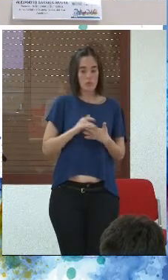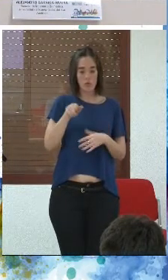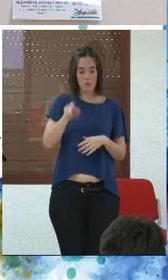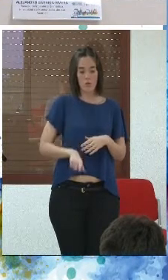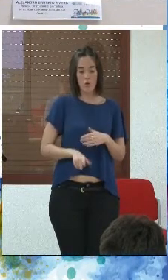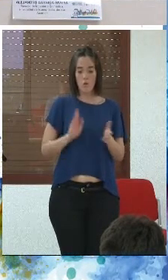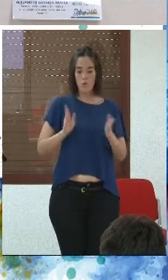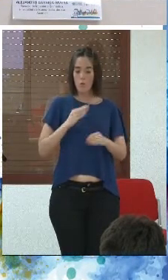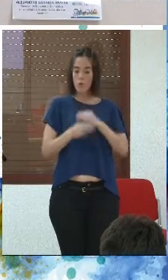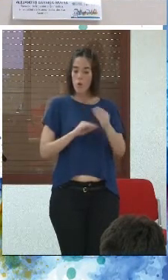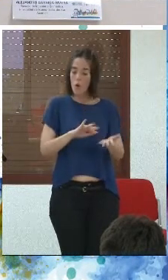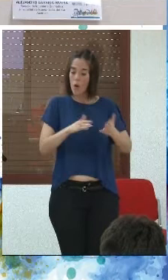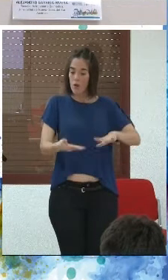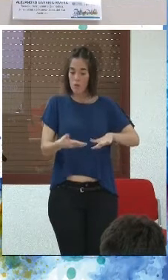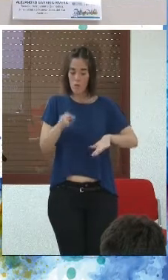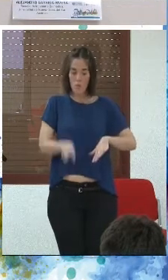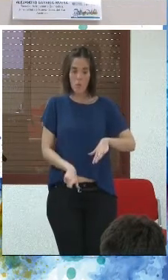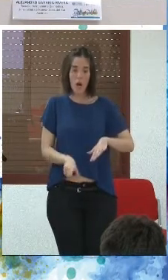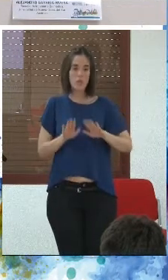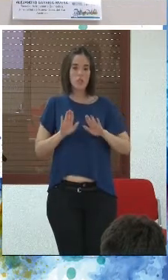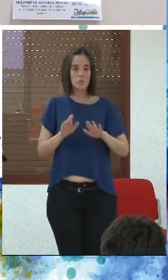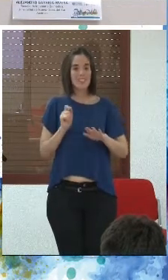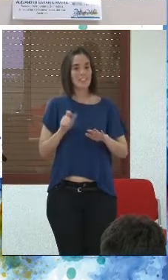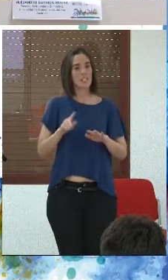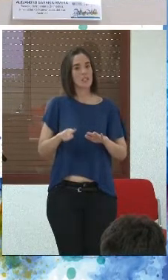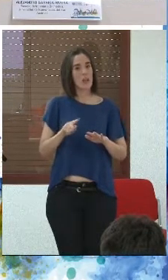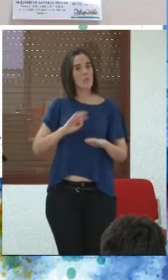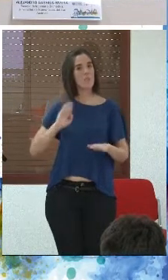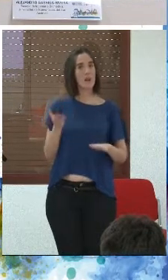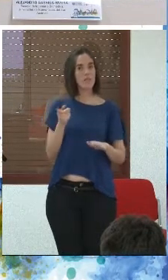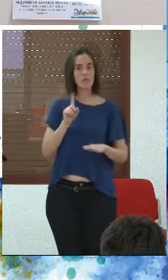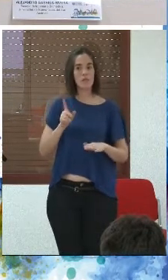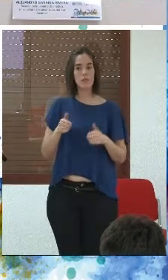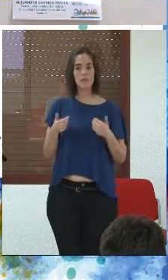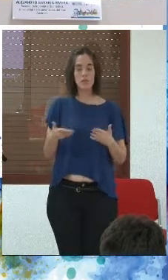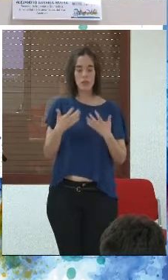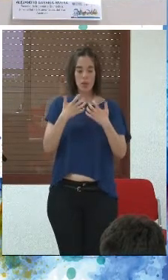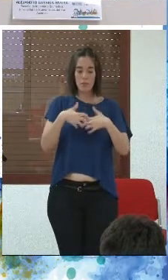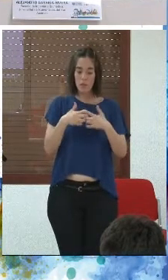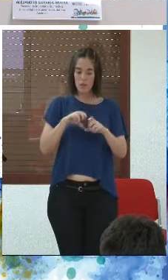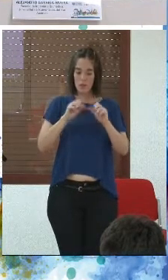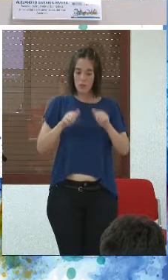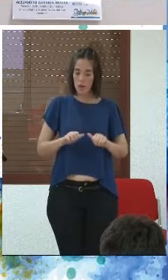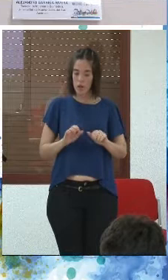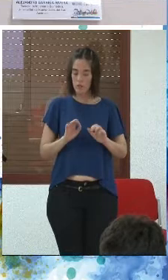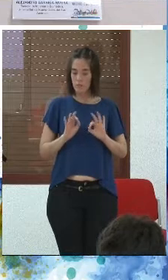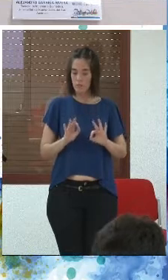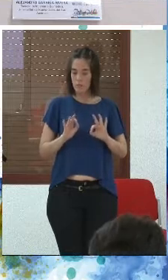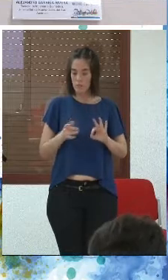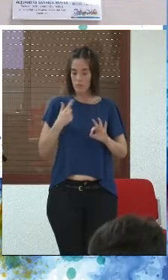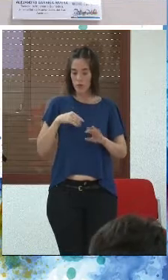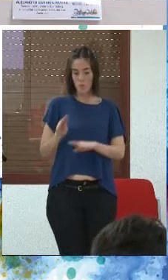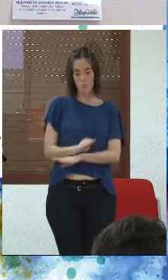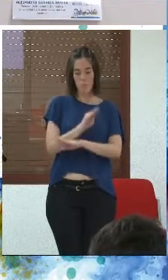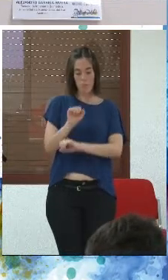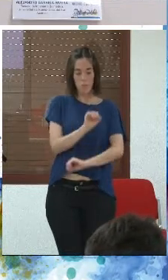hills and they weren't easy to use, and also it was difficult to use by humans because they were killing birds. So mechanics